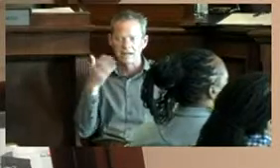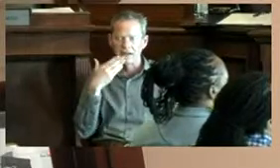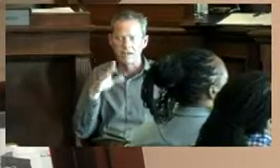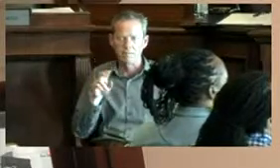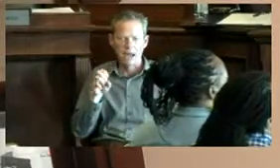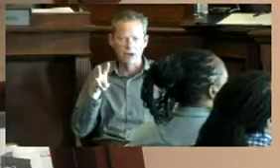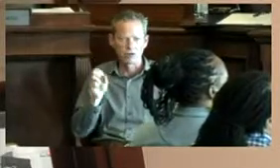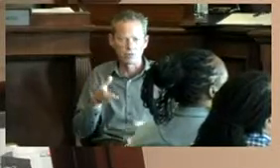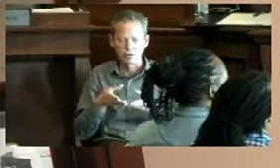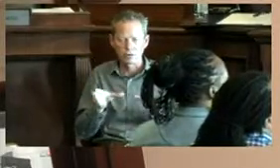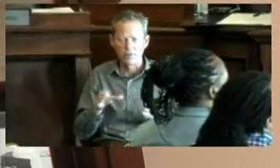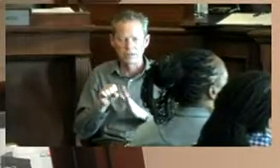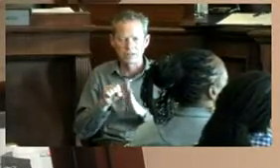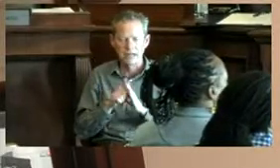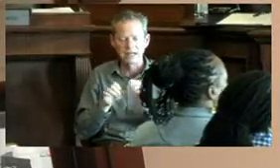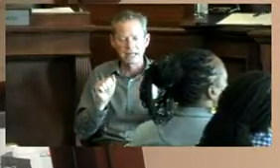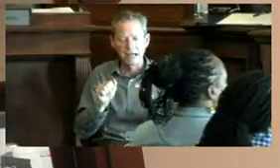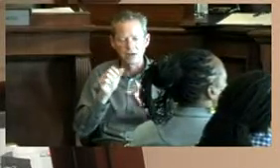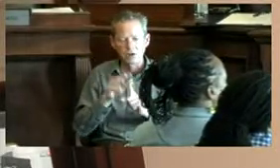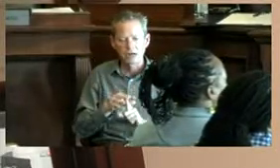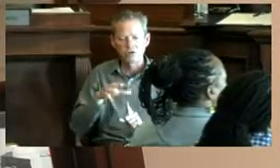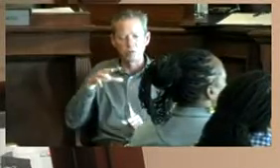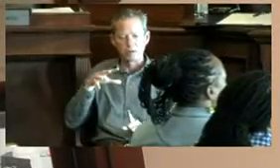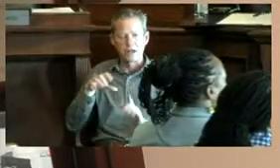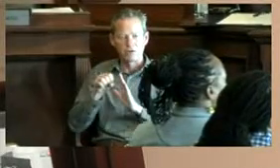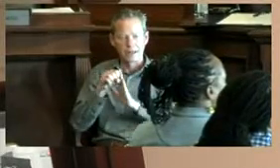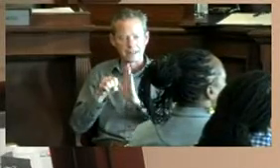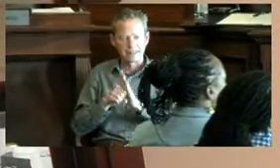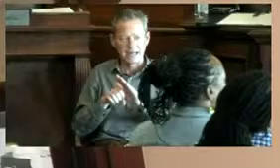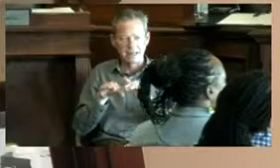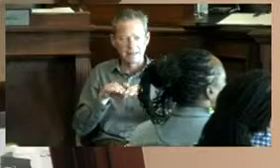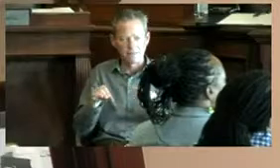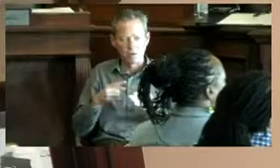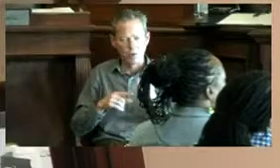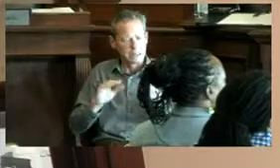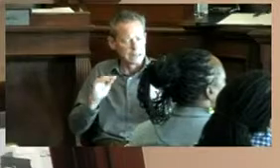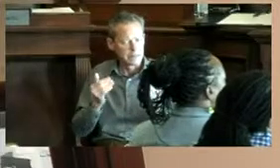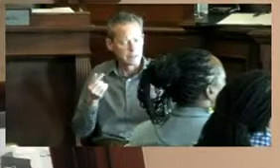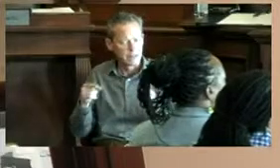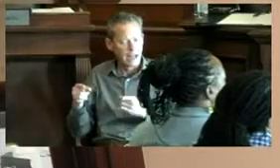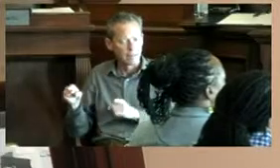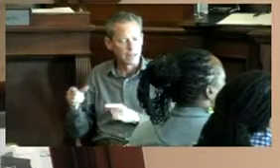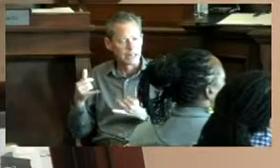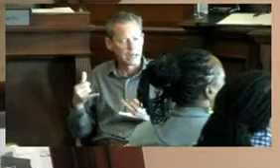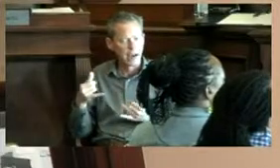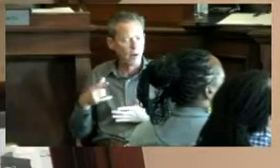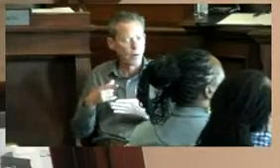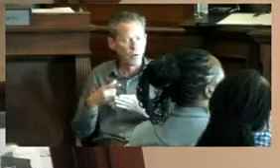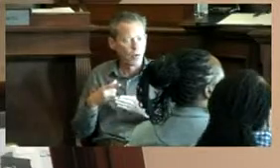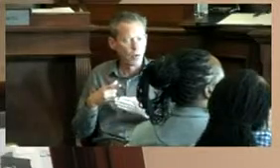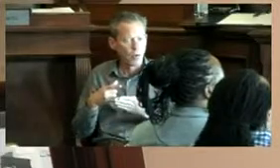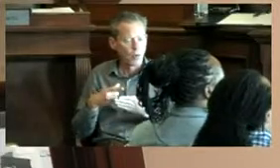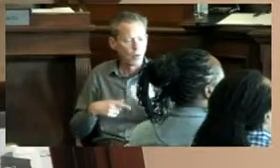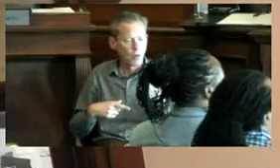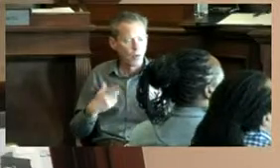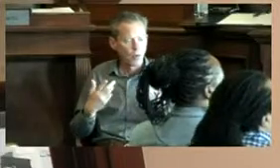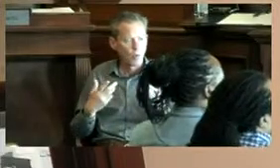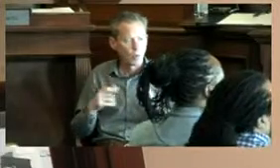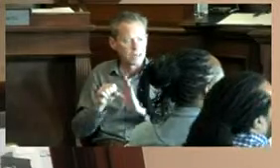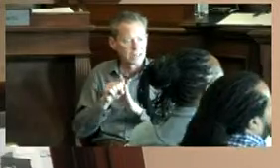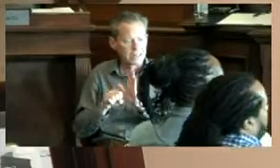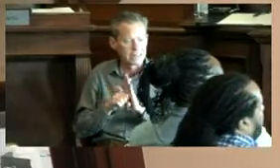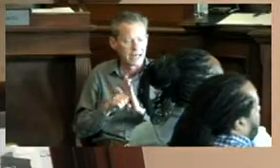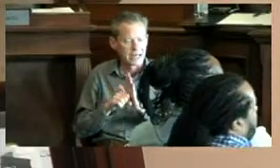news statewide. Can you zoom us out to the state level? What seems to be happening now? What are the